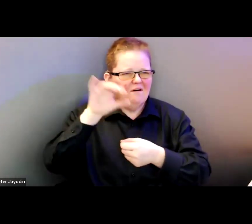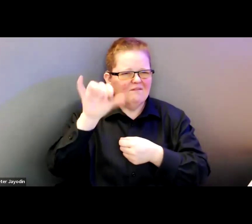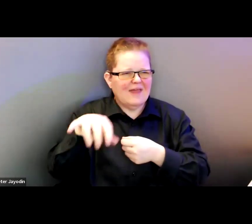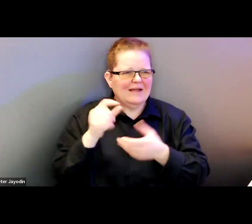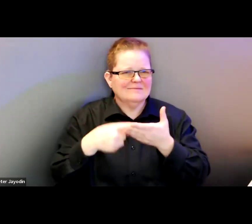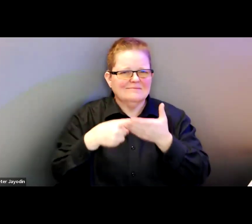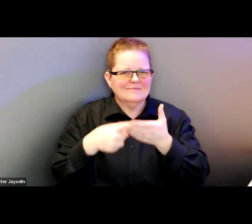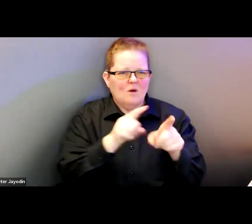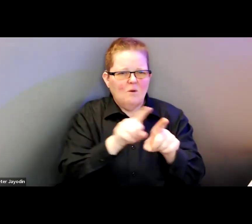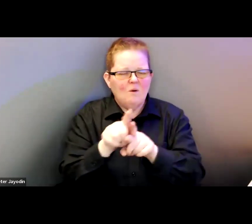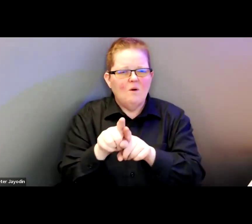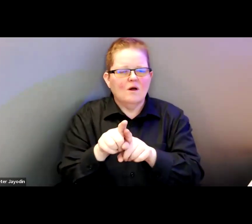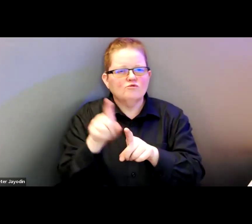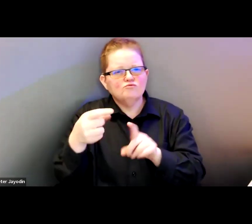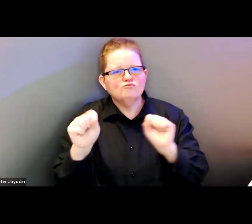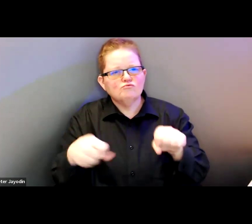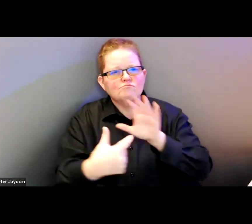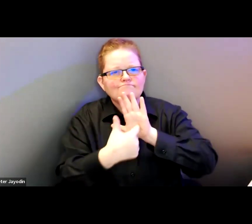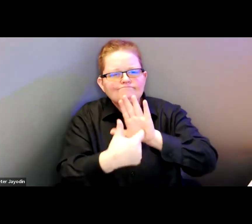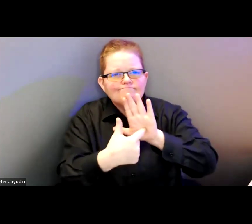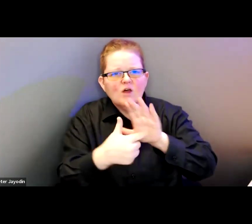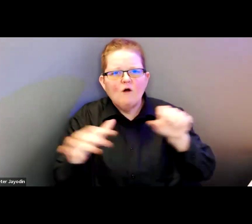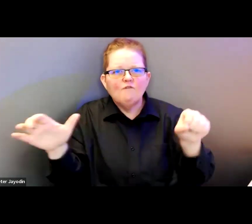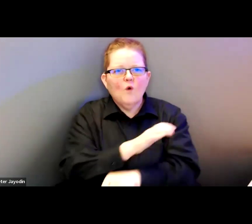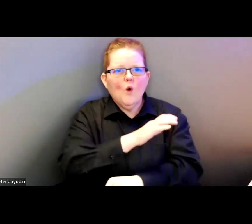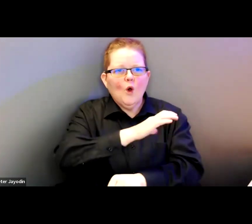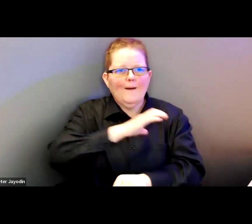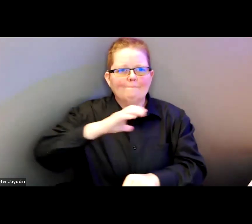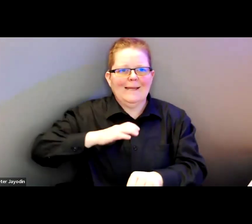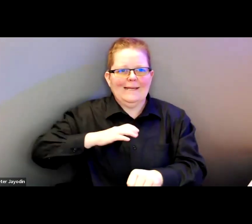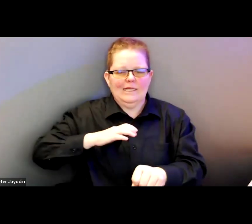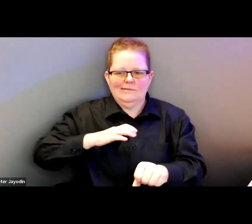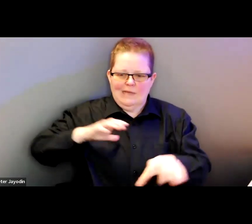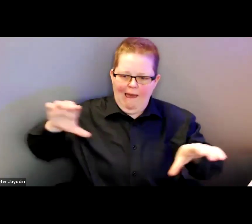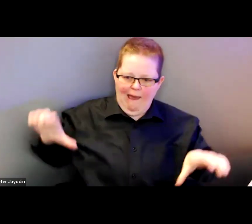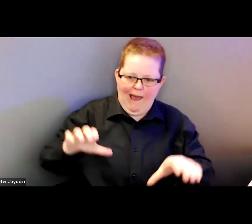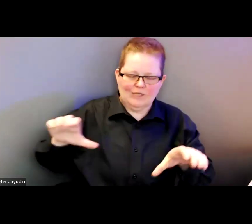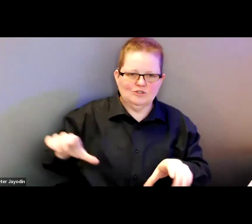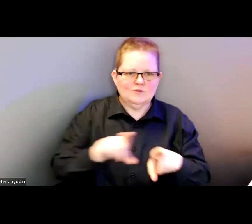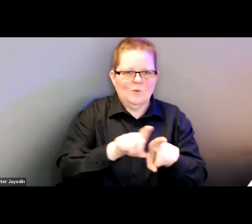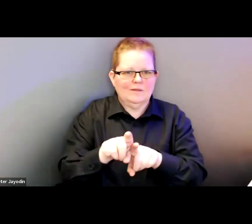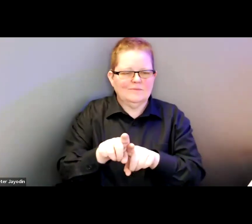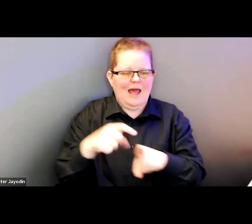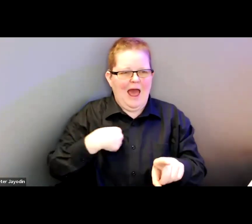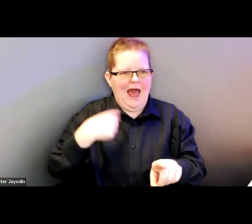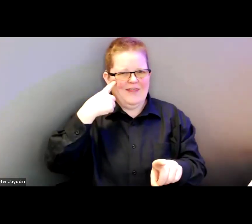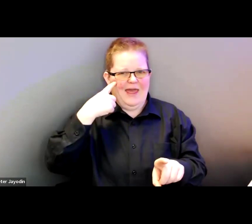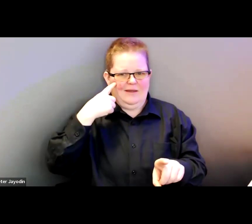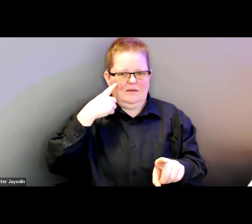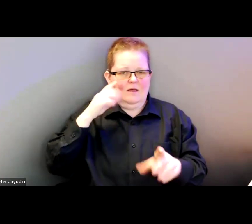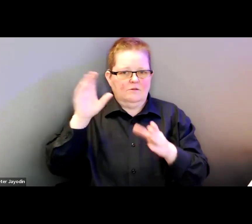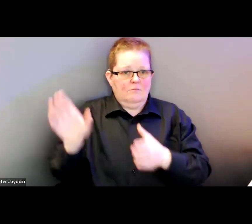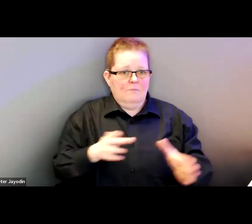but also could represent some of the full committee's actions as well. But I think our intention was to help